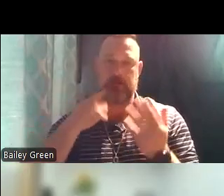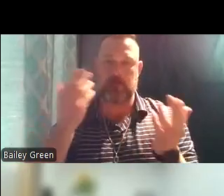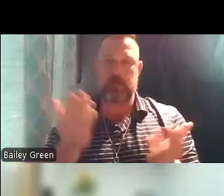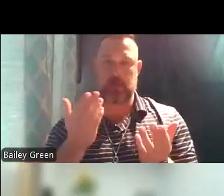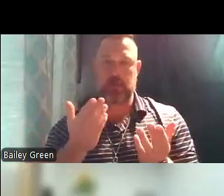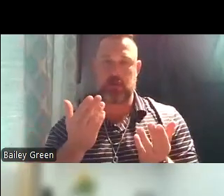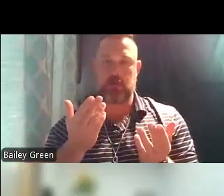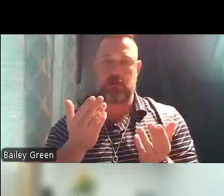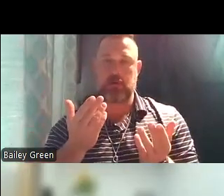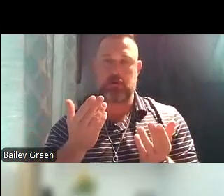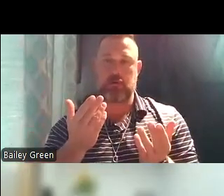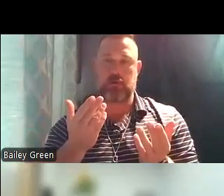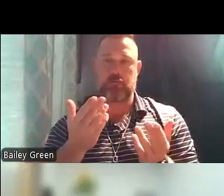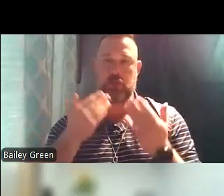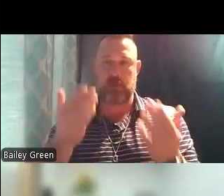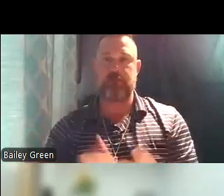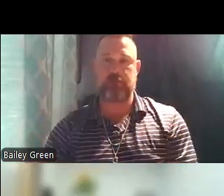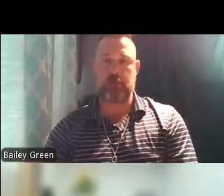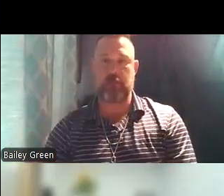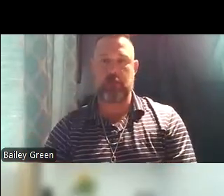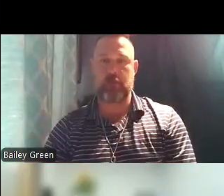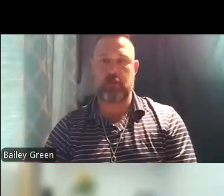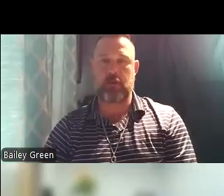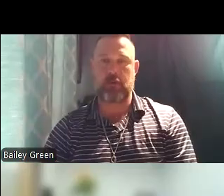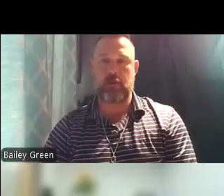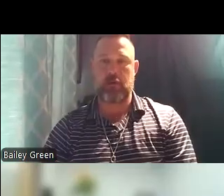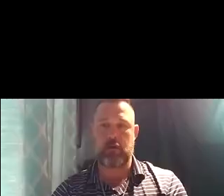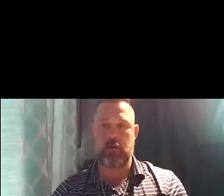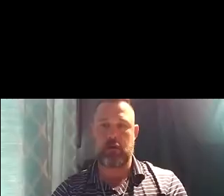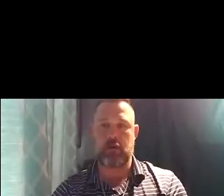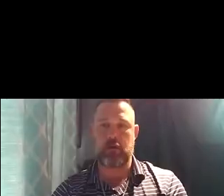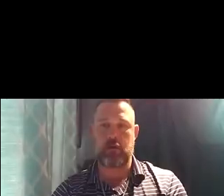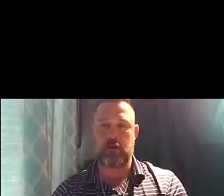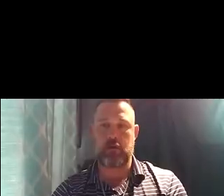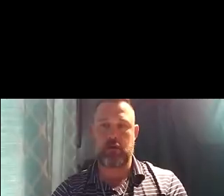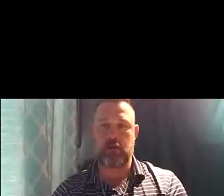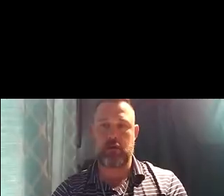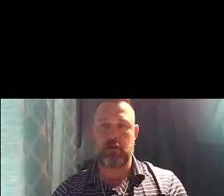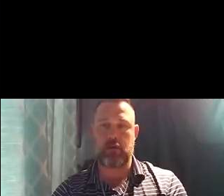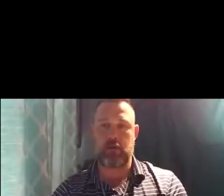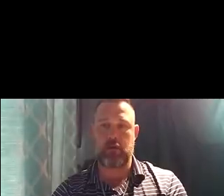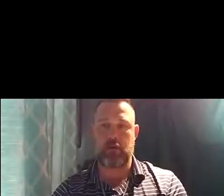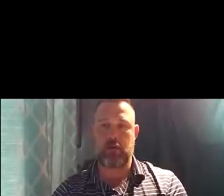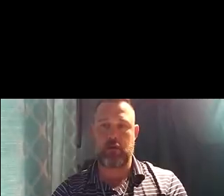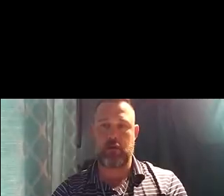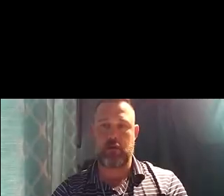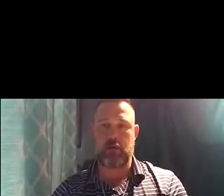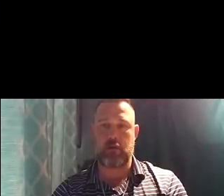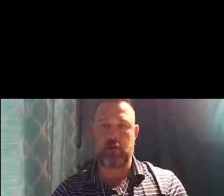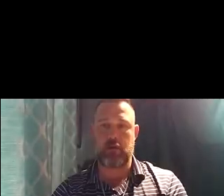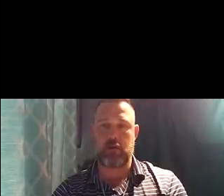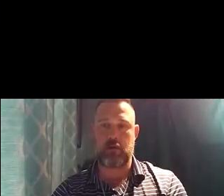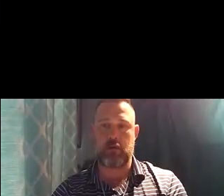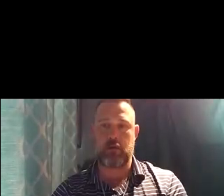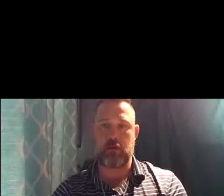here, and go ahead. Thank you. Hi, good Thank you for morning. having us. So I just thank